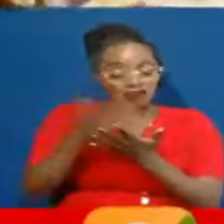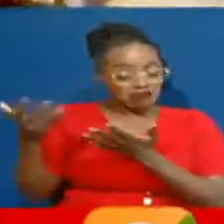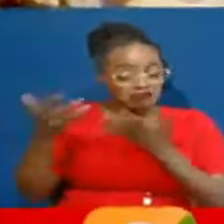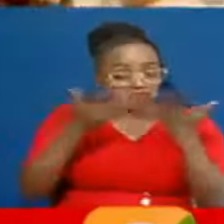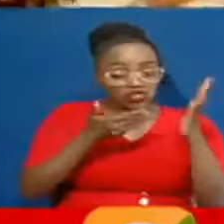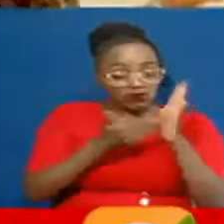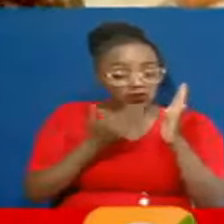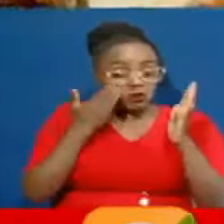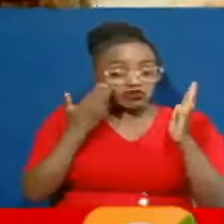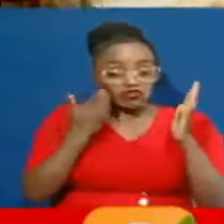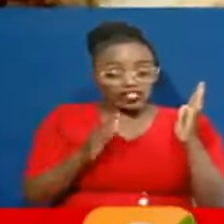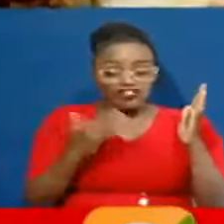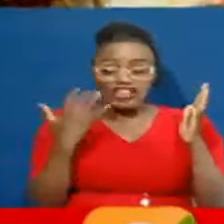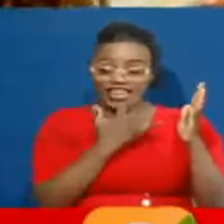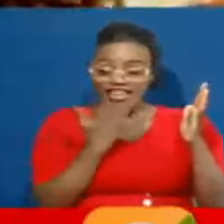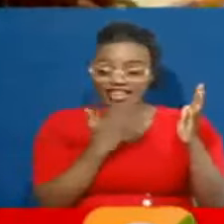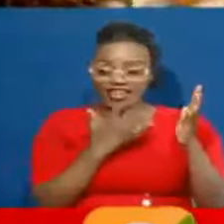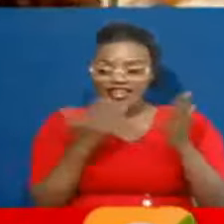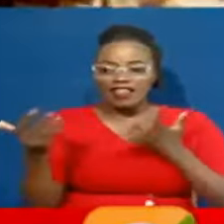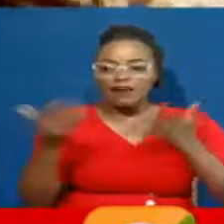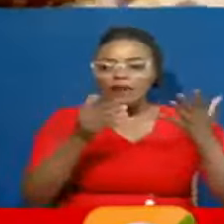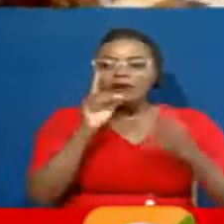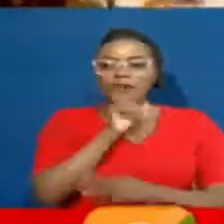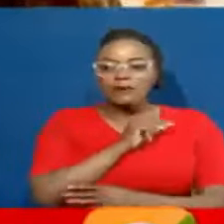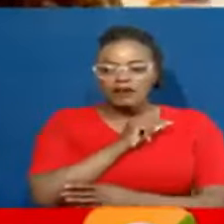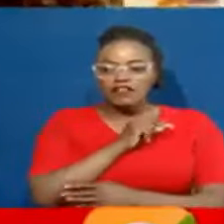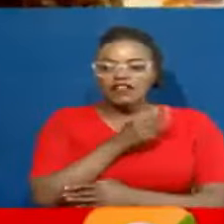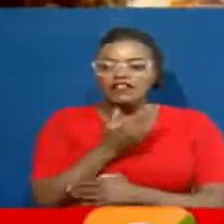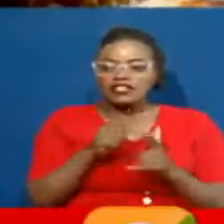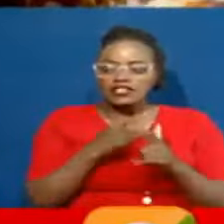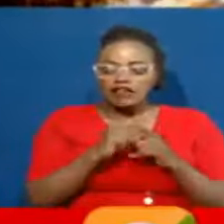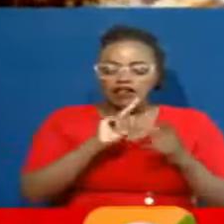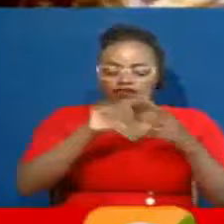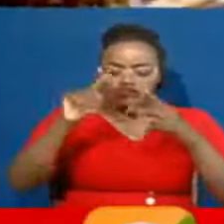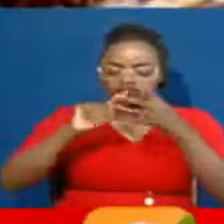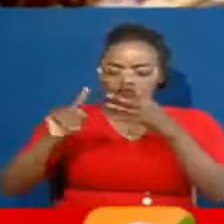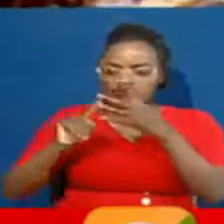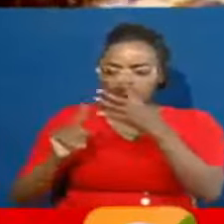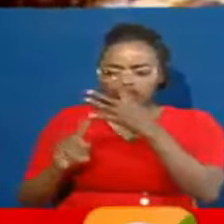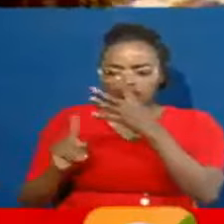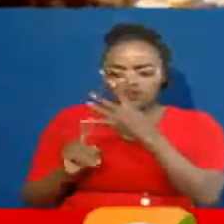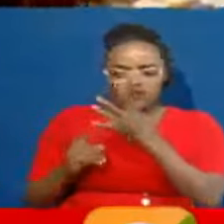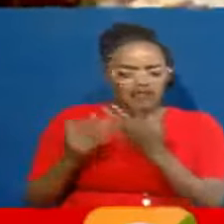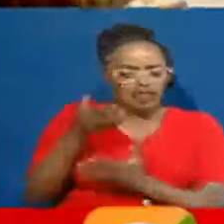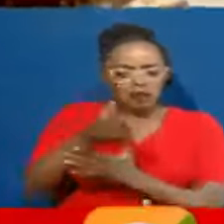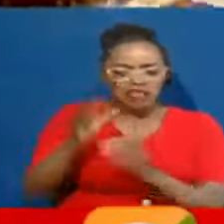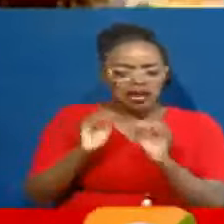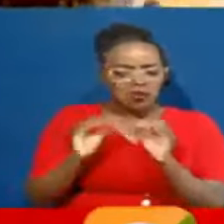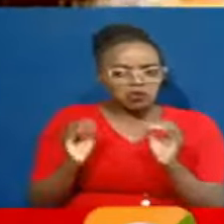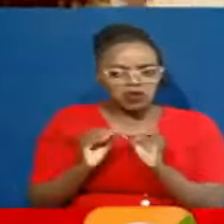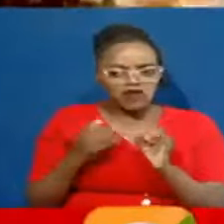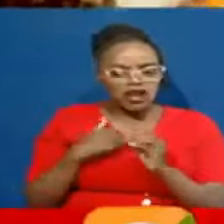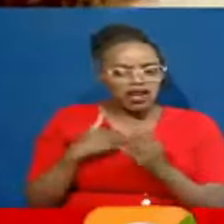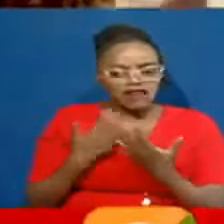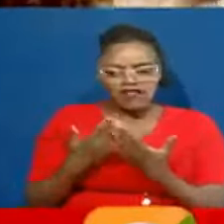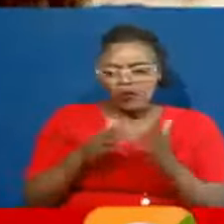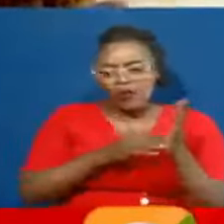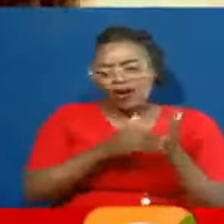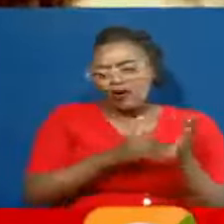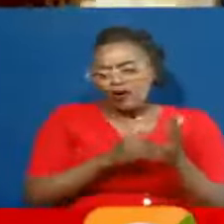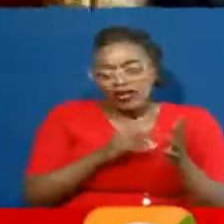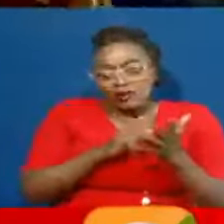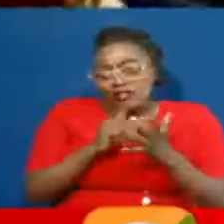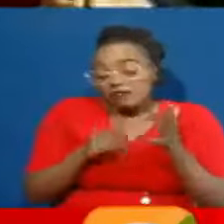pale, tuliona Mheshimiwa Rigathi Gachagua akiweza kuzitupa moja kwa moja, hazikuweza kusimama, hazikuwa na nguvu. Na kwa